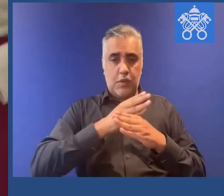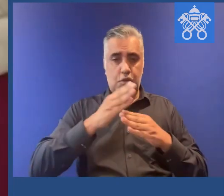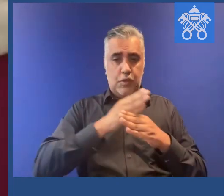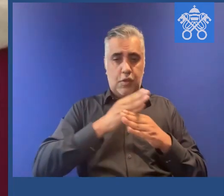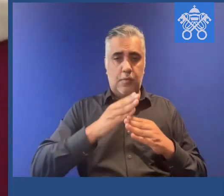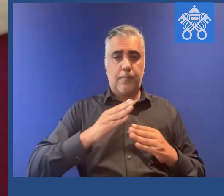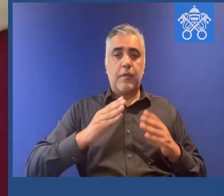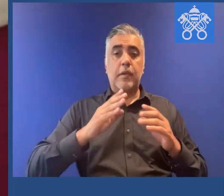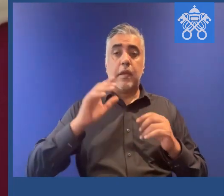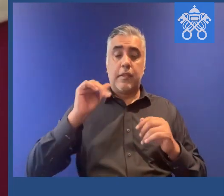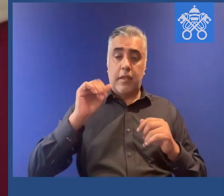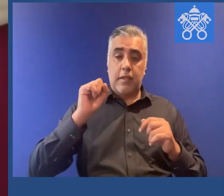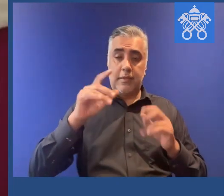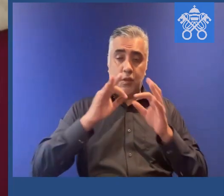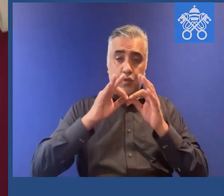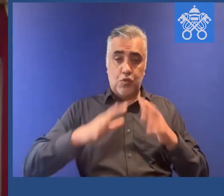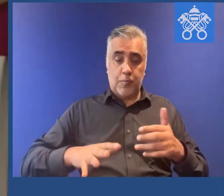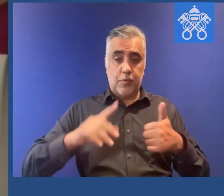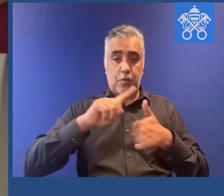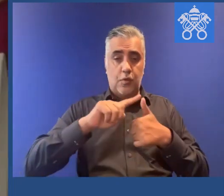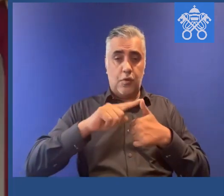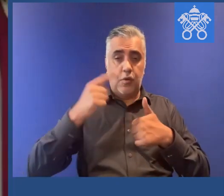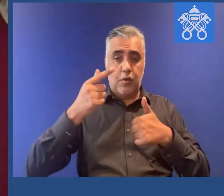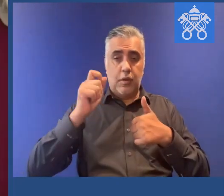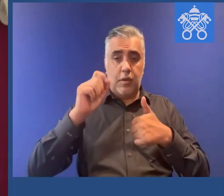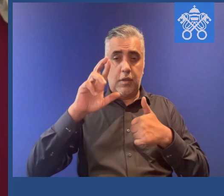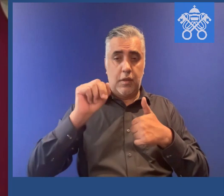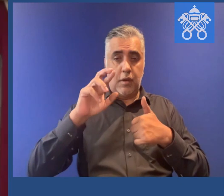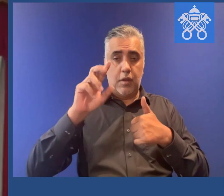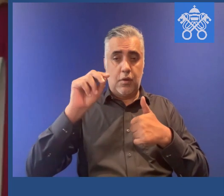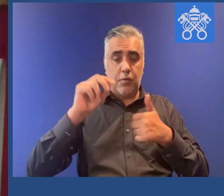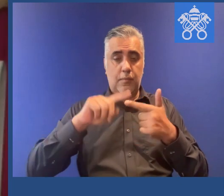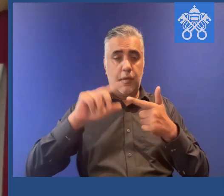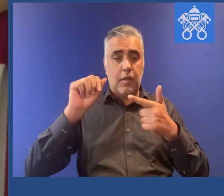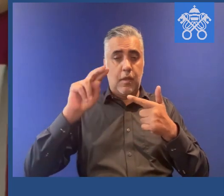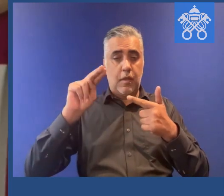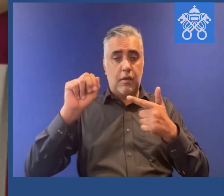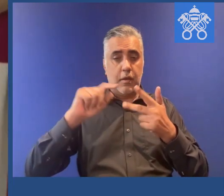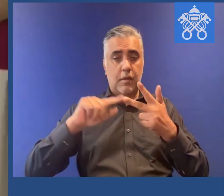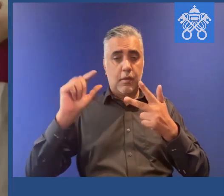Gentle and blessed,